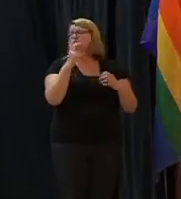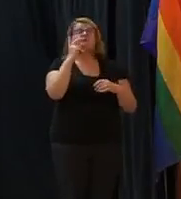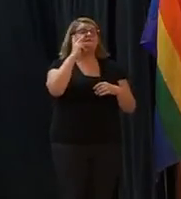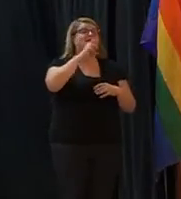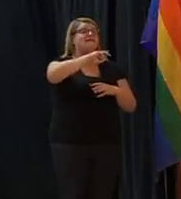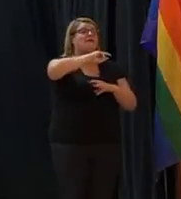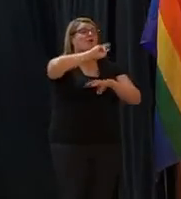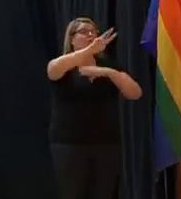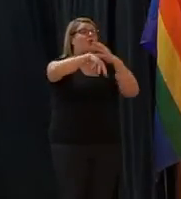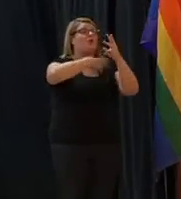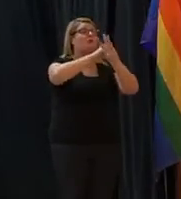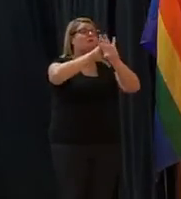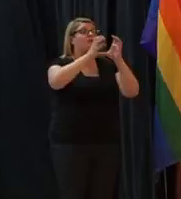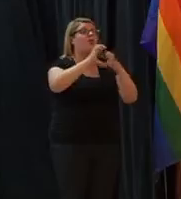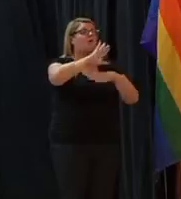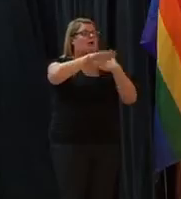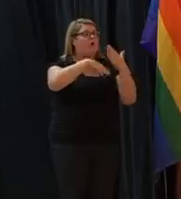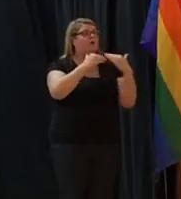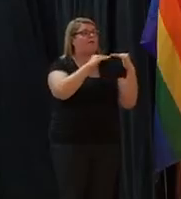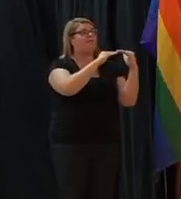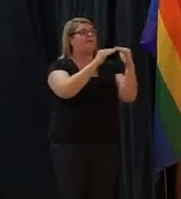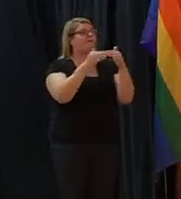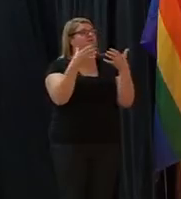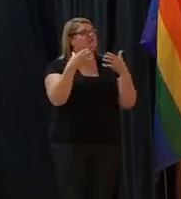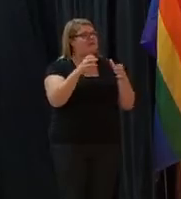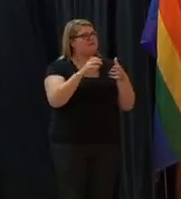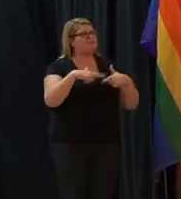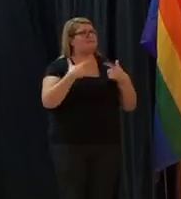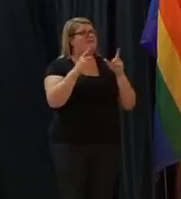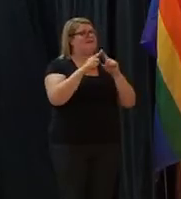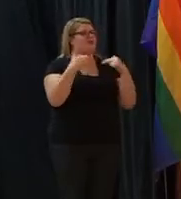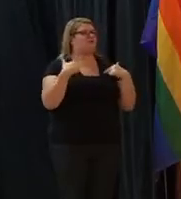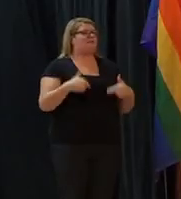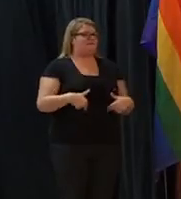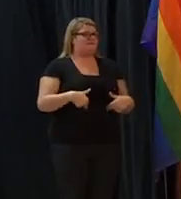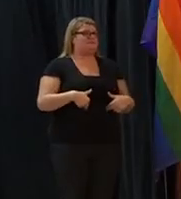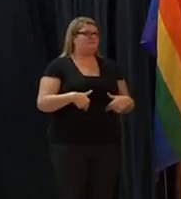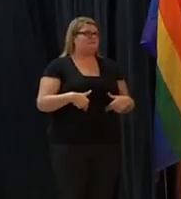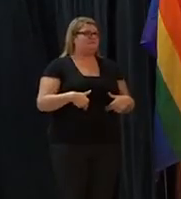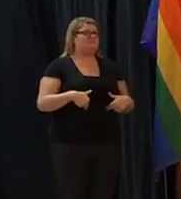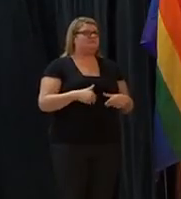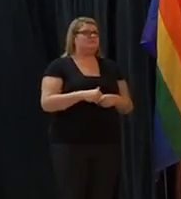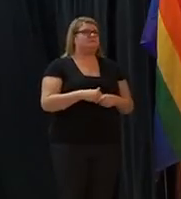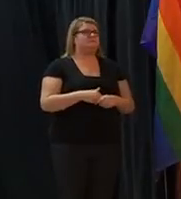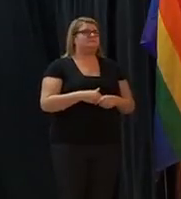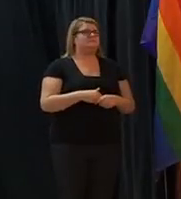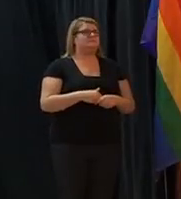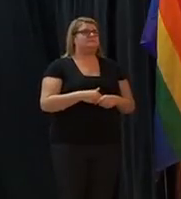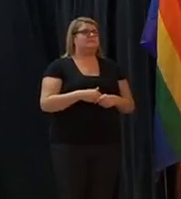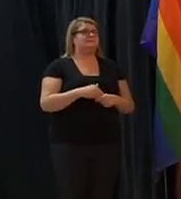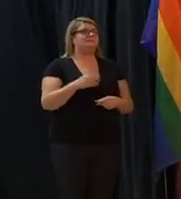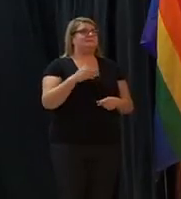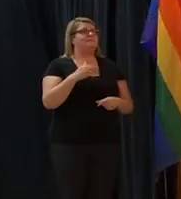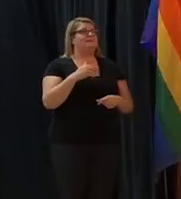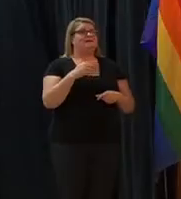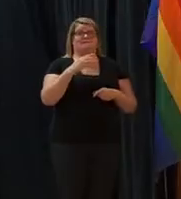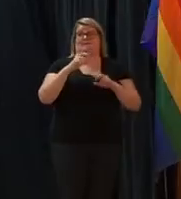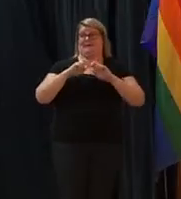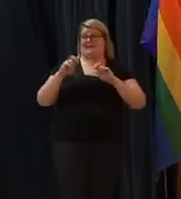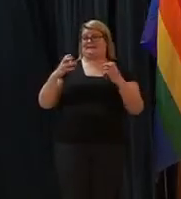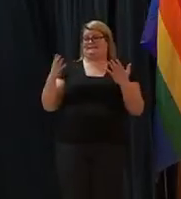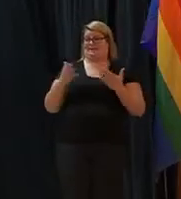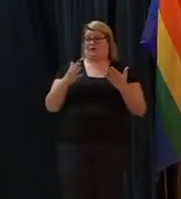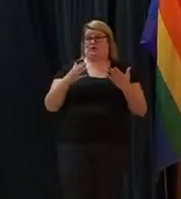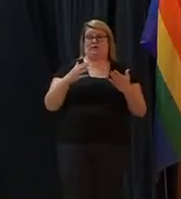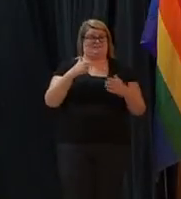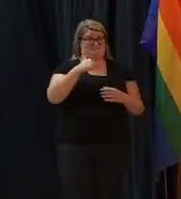whereby everyone is given a chance as a human being. Because from the audience and all from my panelists here, we